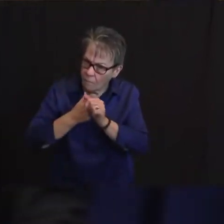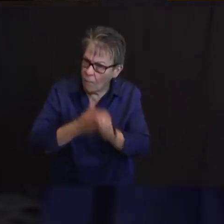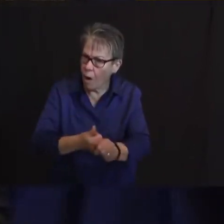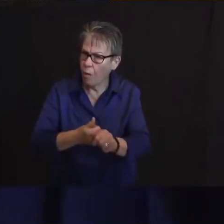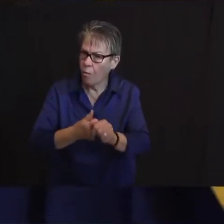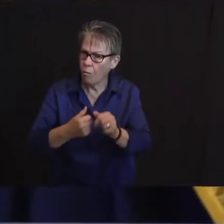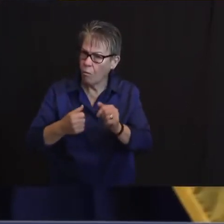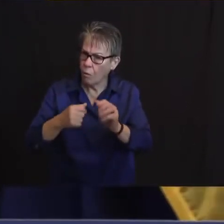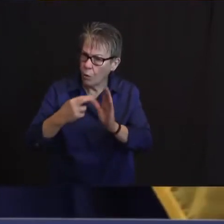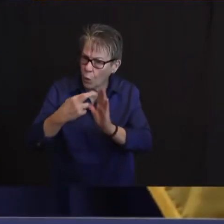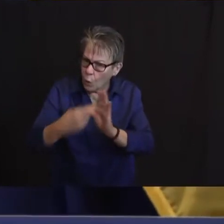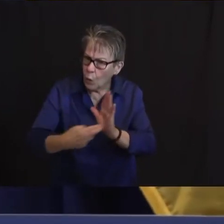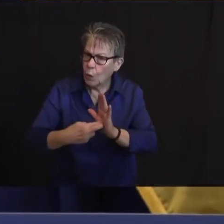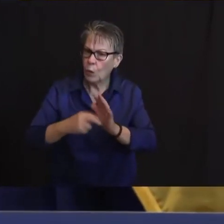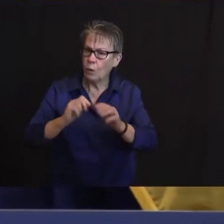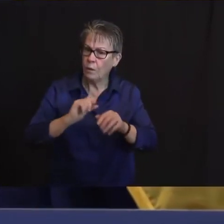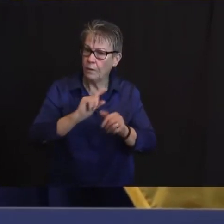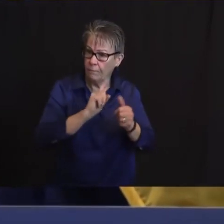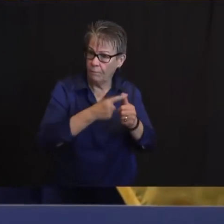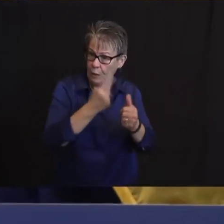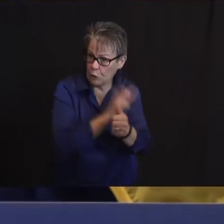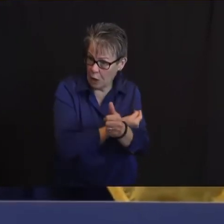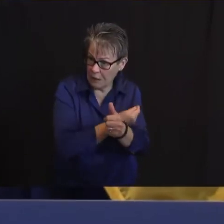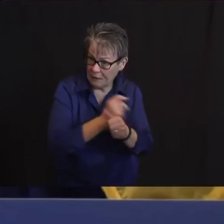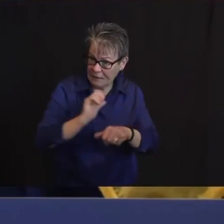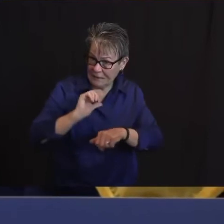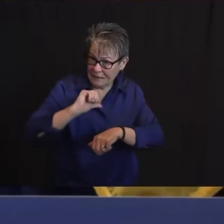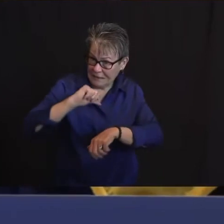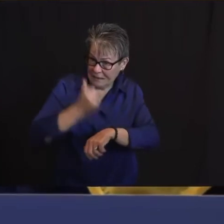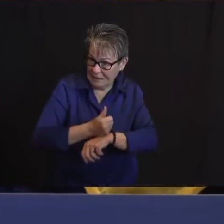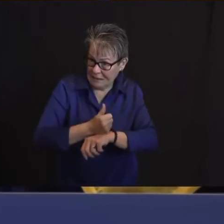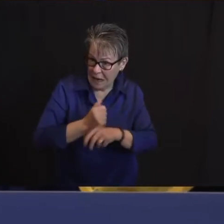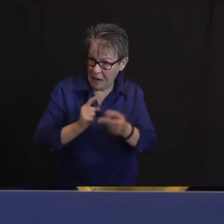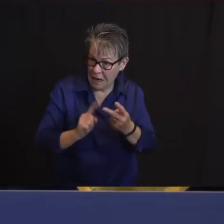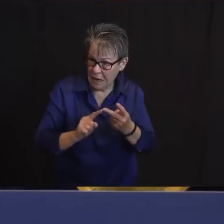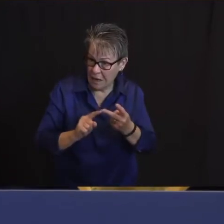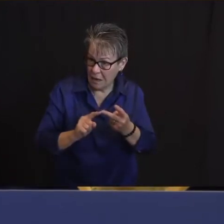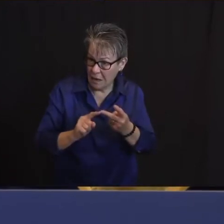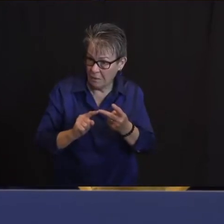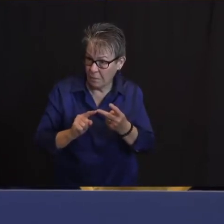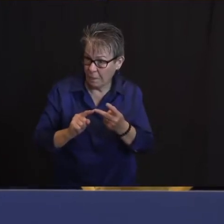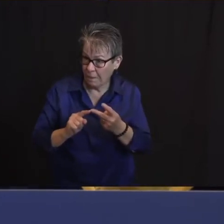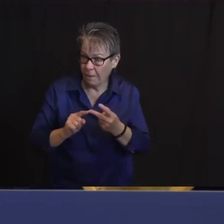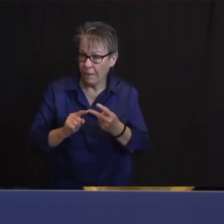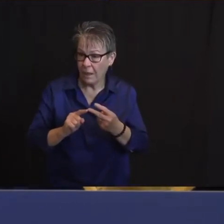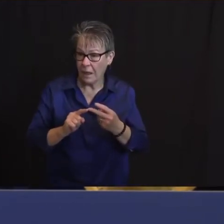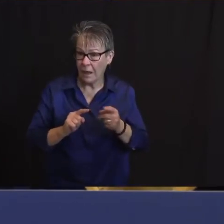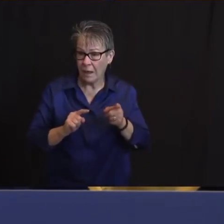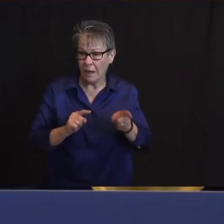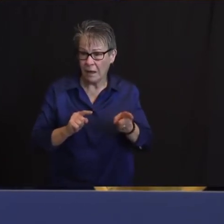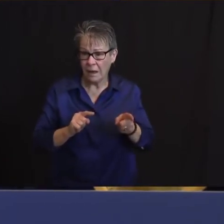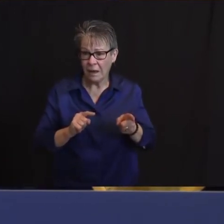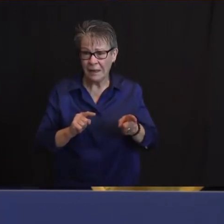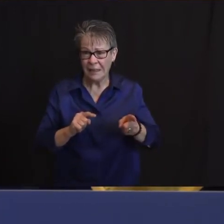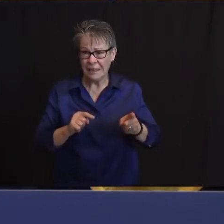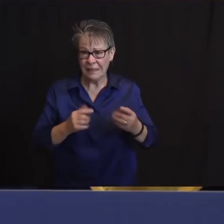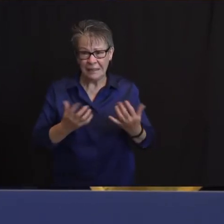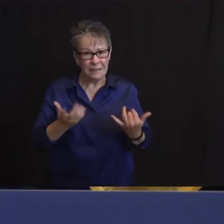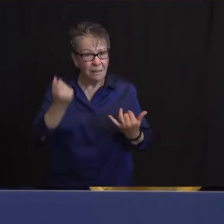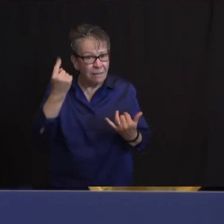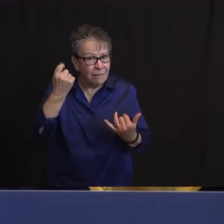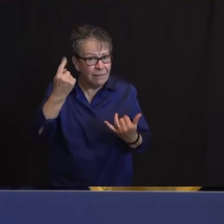in basically 6 weeks. And so you're going to get like the call center opening today. This